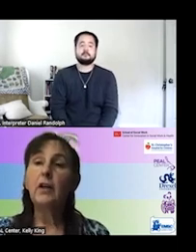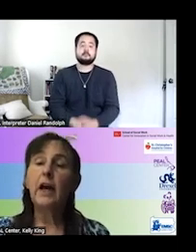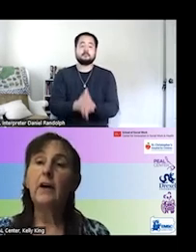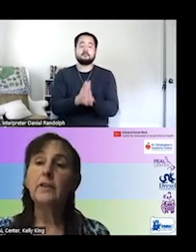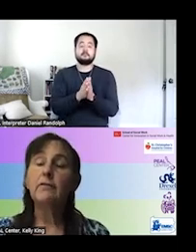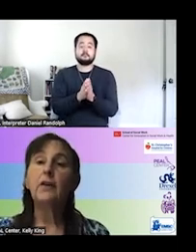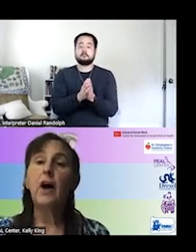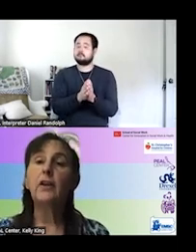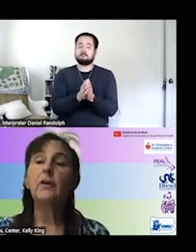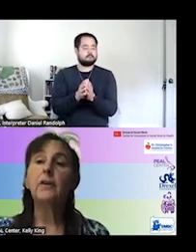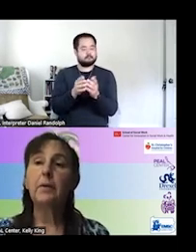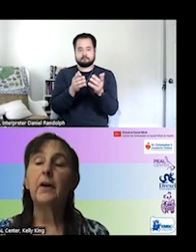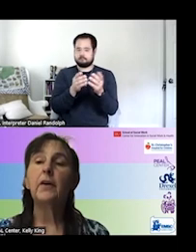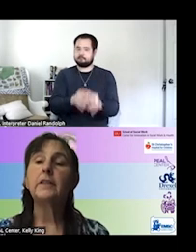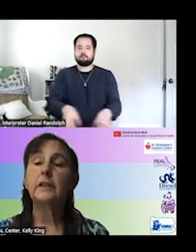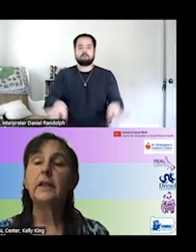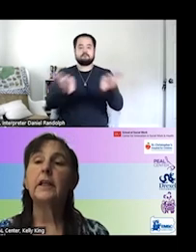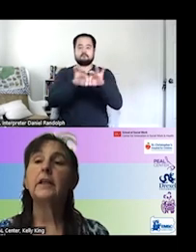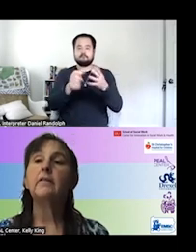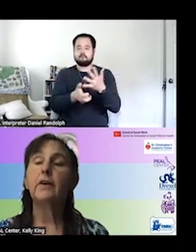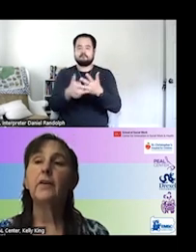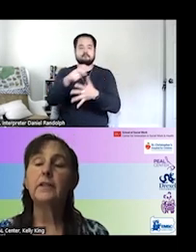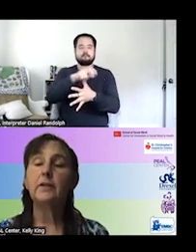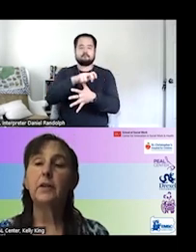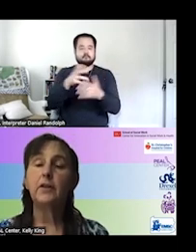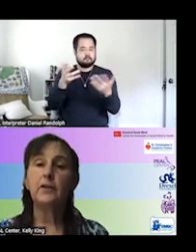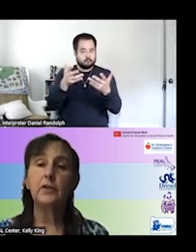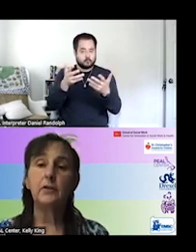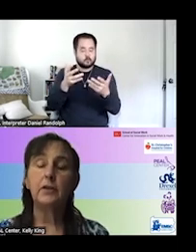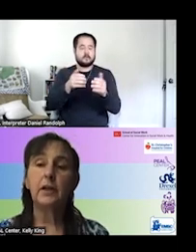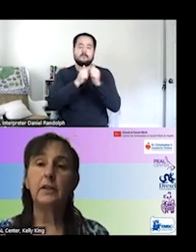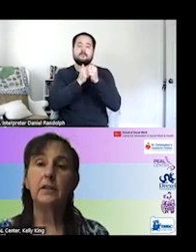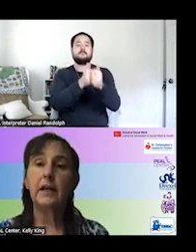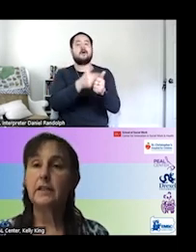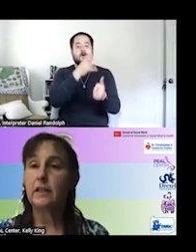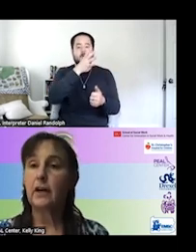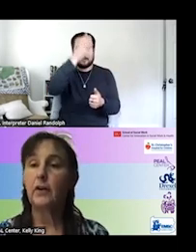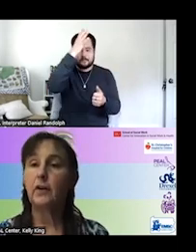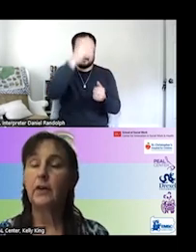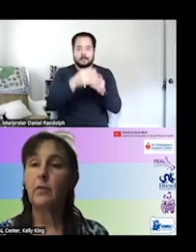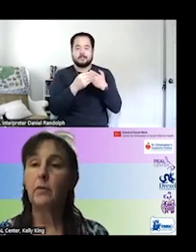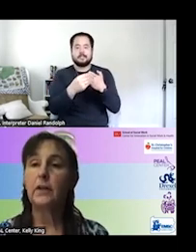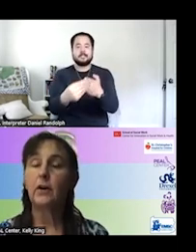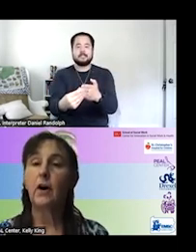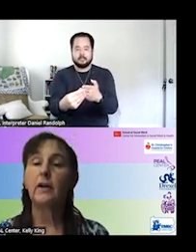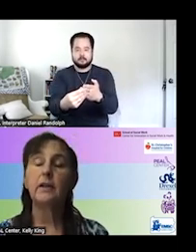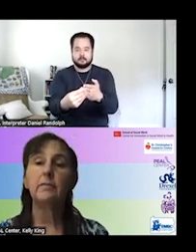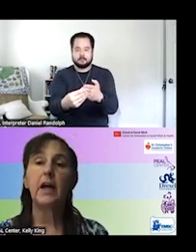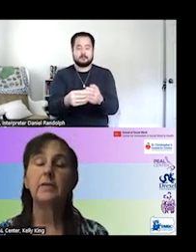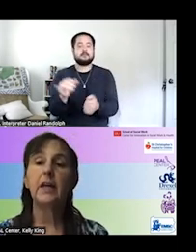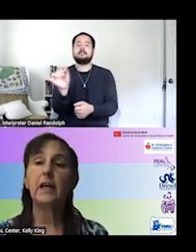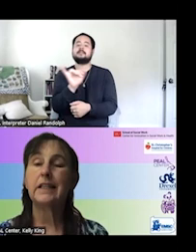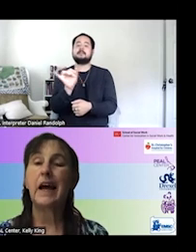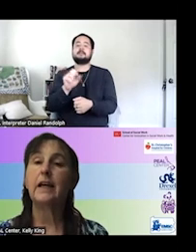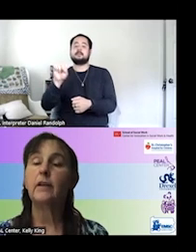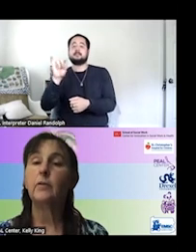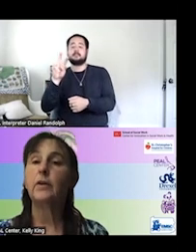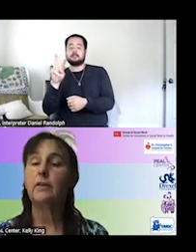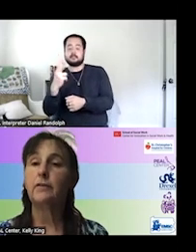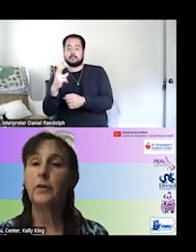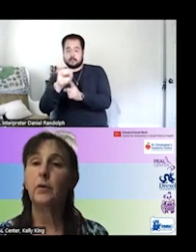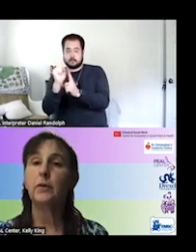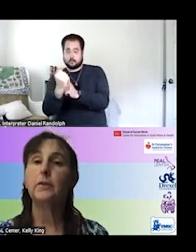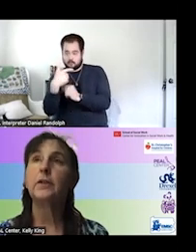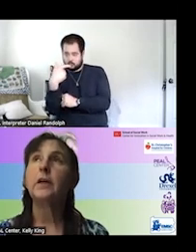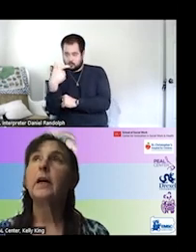Above all else, follow the parent's lead, very similar to the second scenario that we saw. Sometimes anxiety